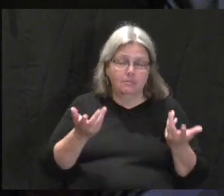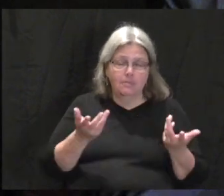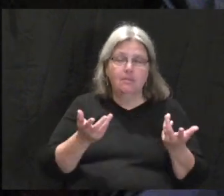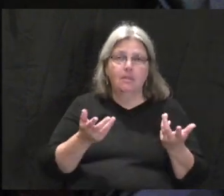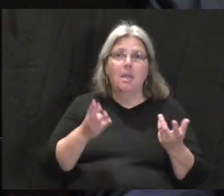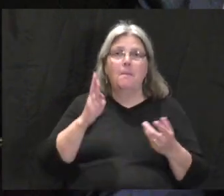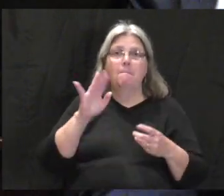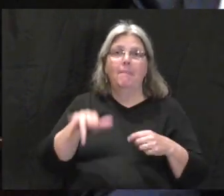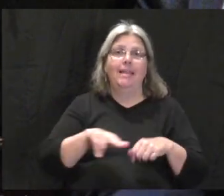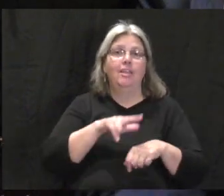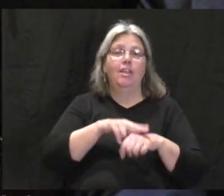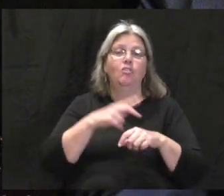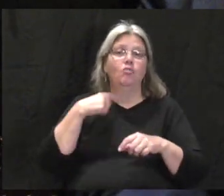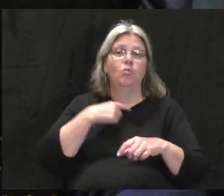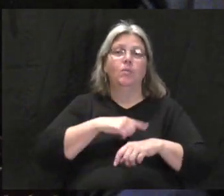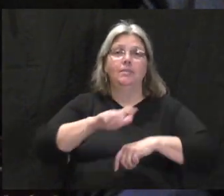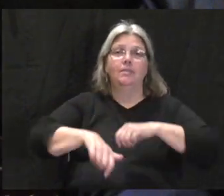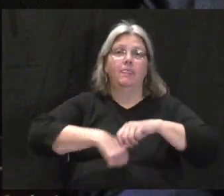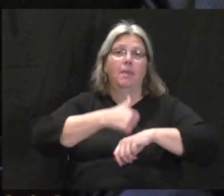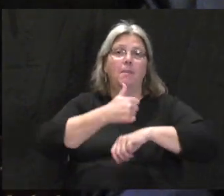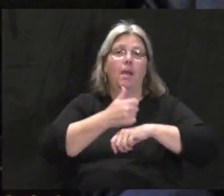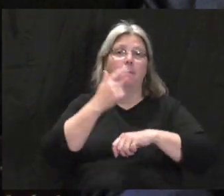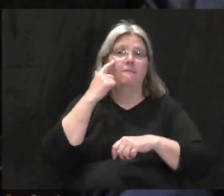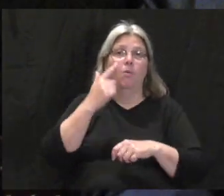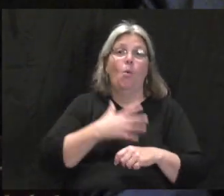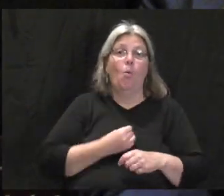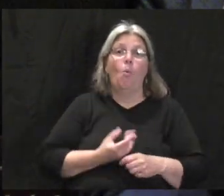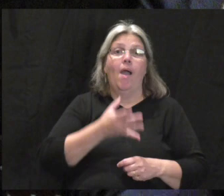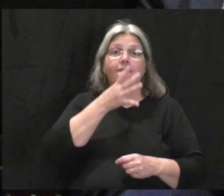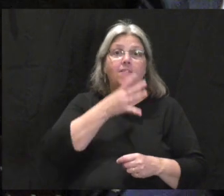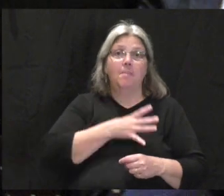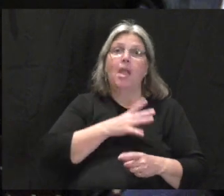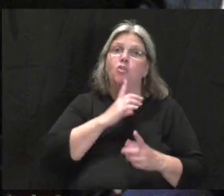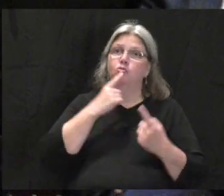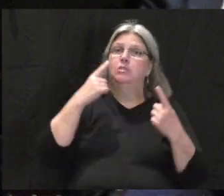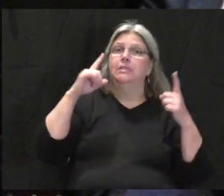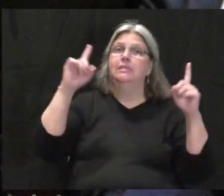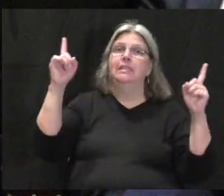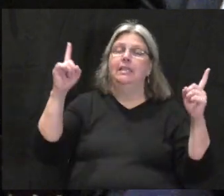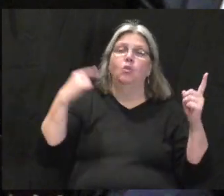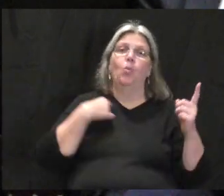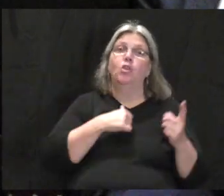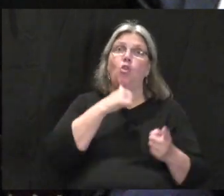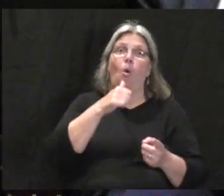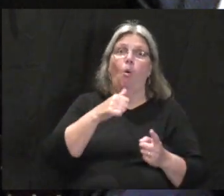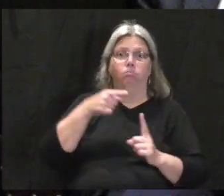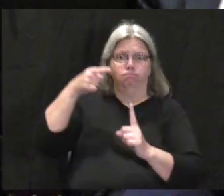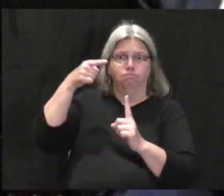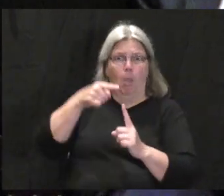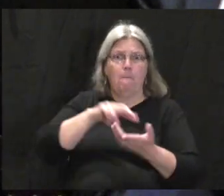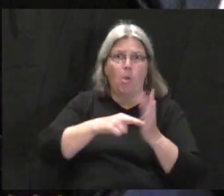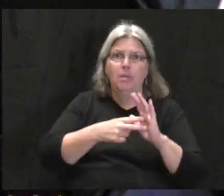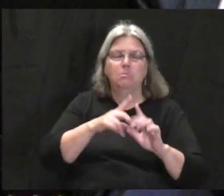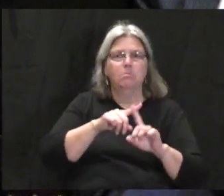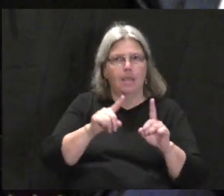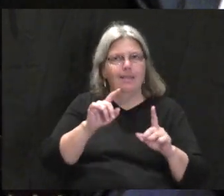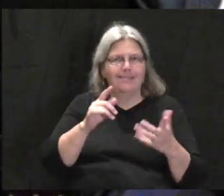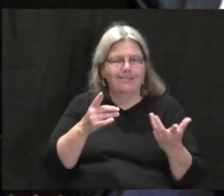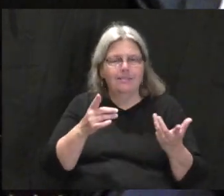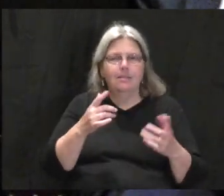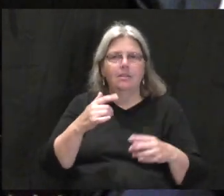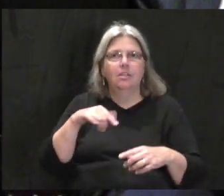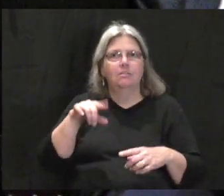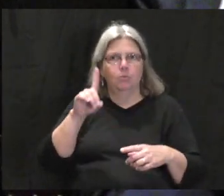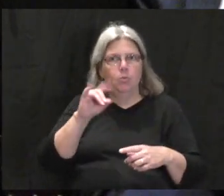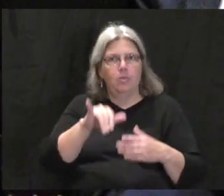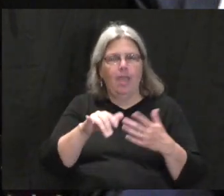because that's not intentional, but we all have implicit bias. I don't know what it's like to be a black female. You know,